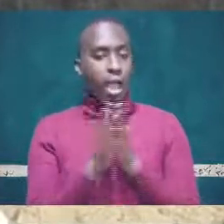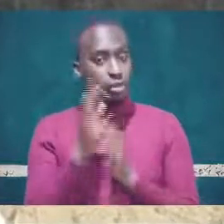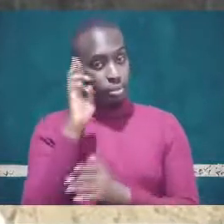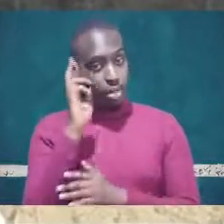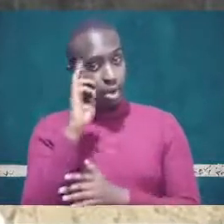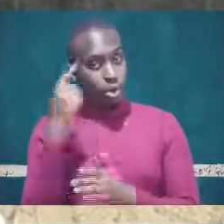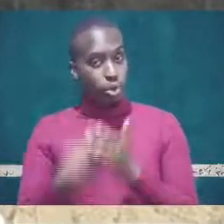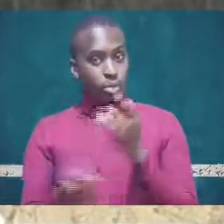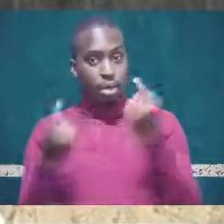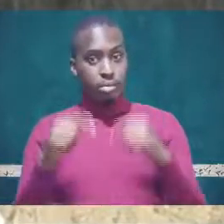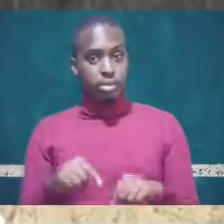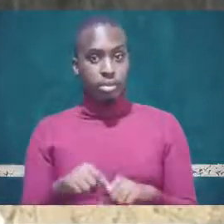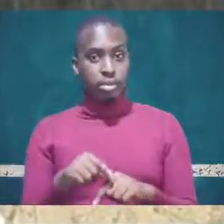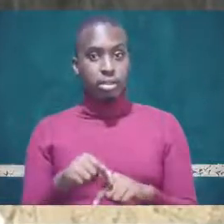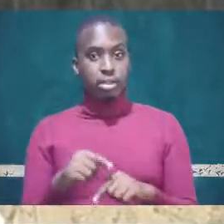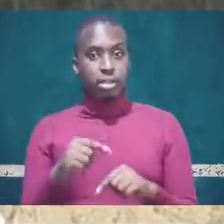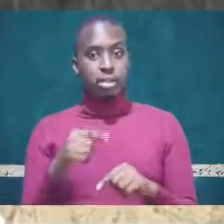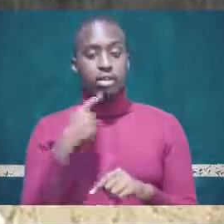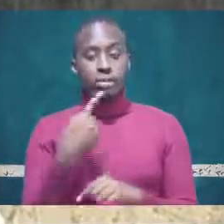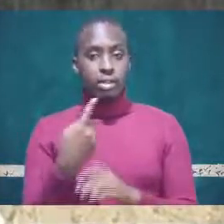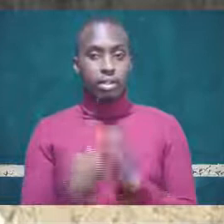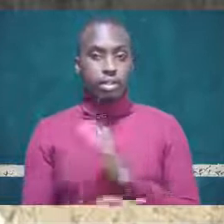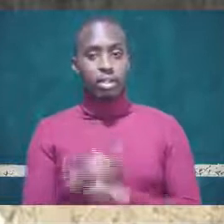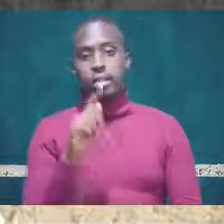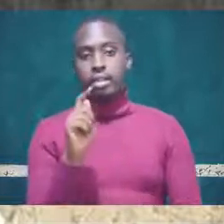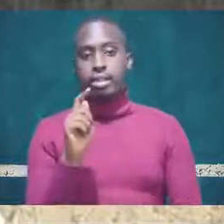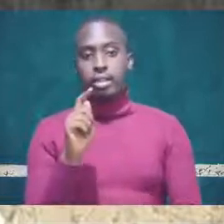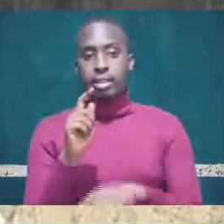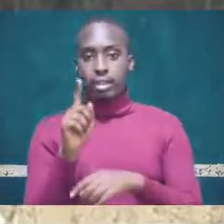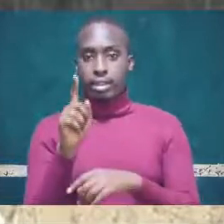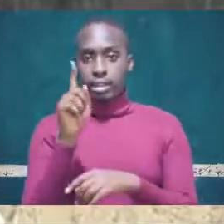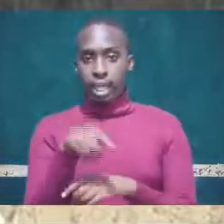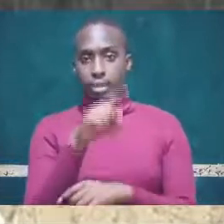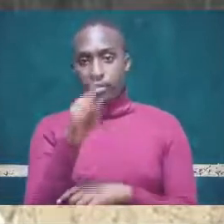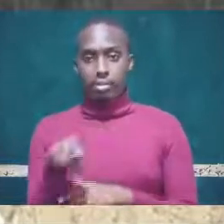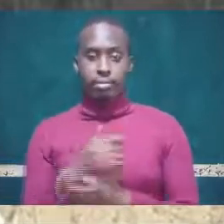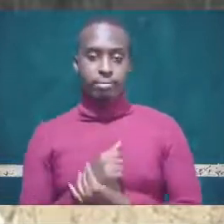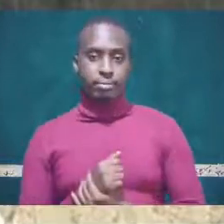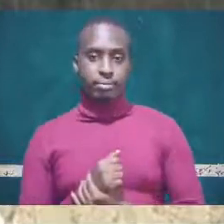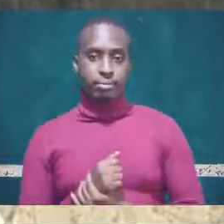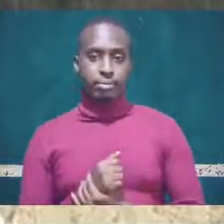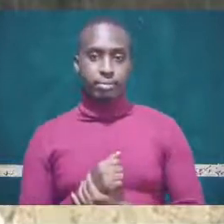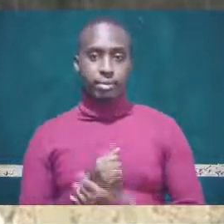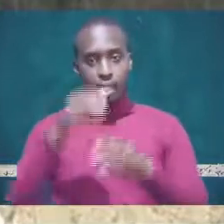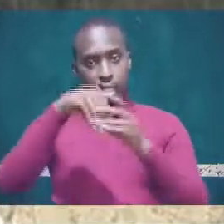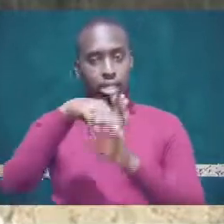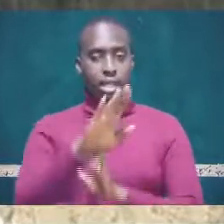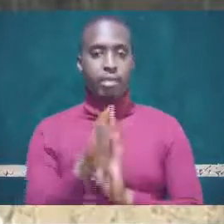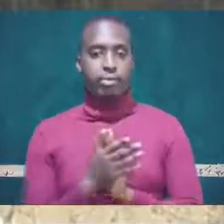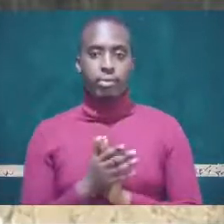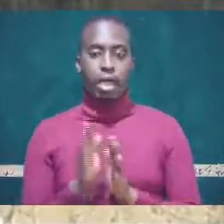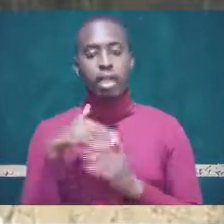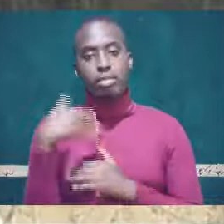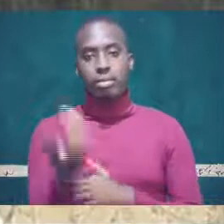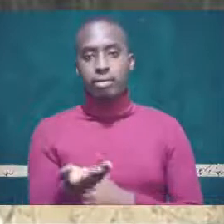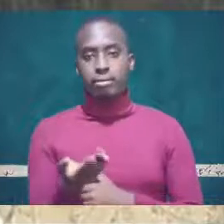what comes here. What comes here is a times. Okay? That is what comes in there. And